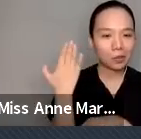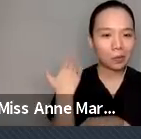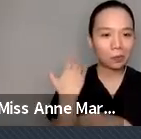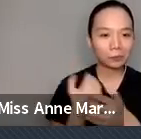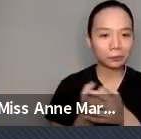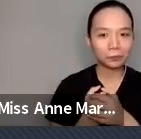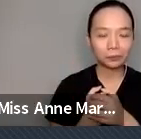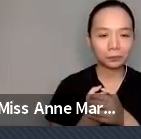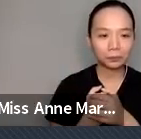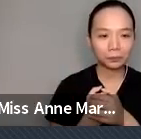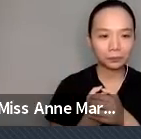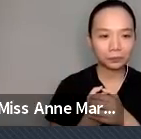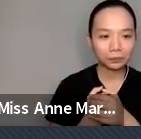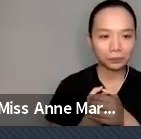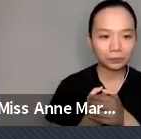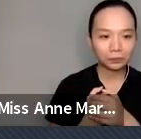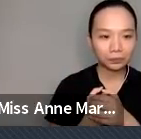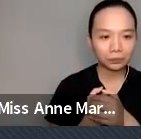It was a month ago.